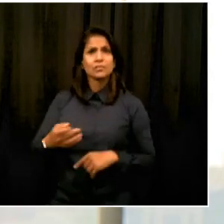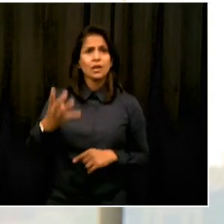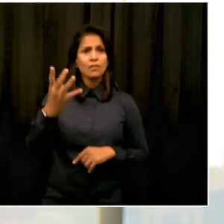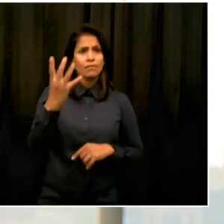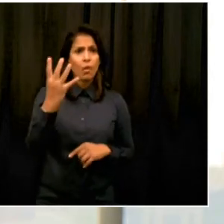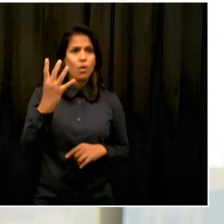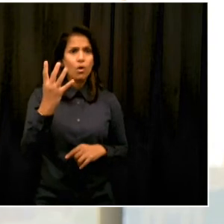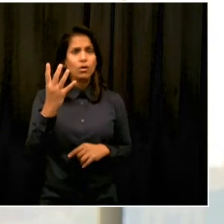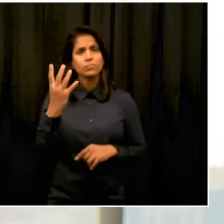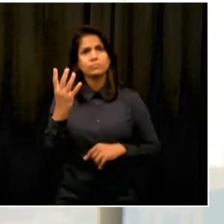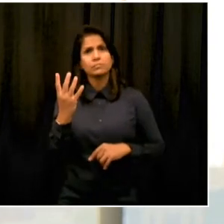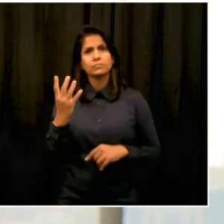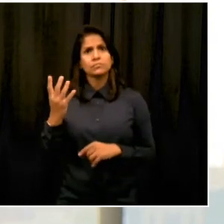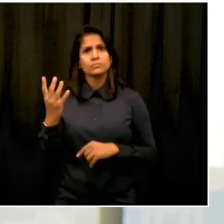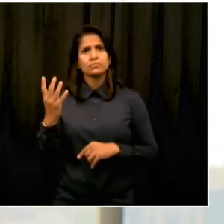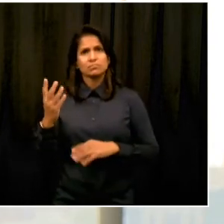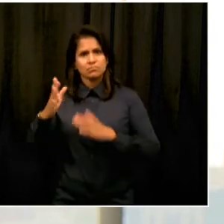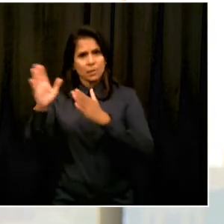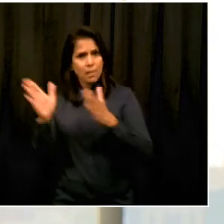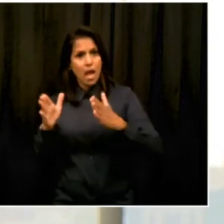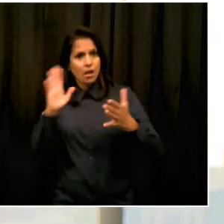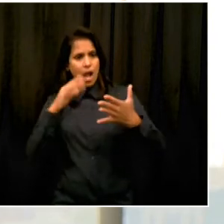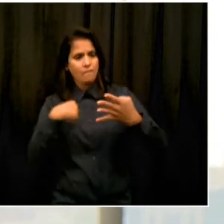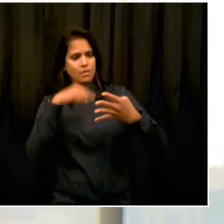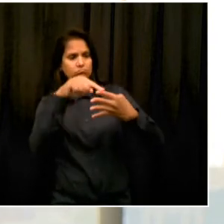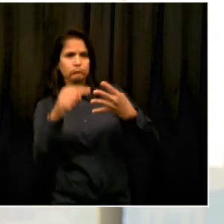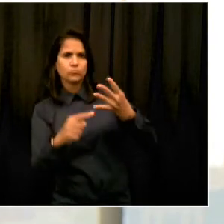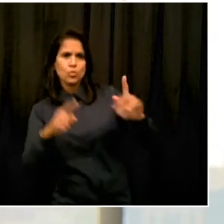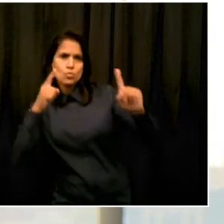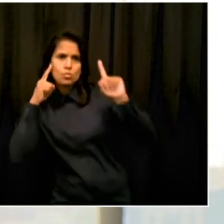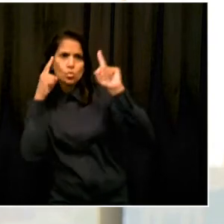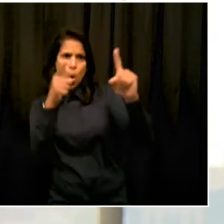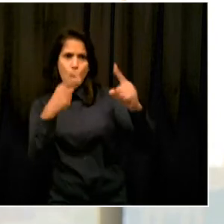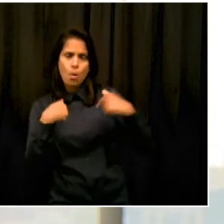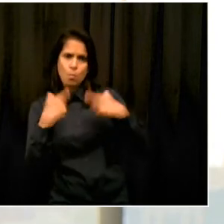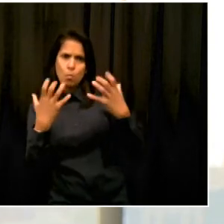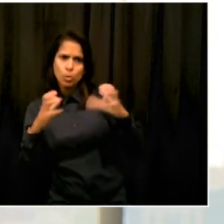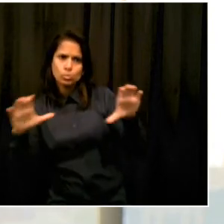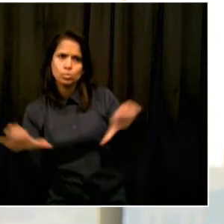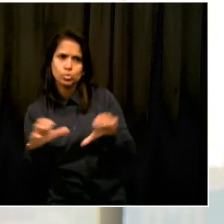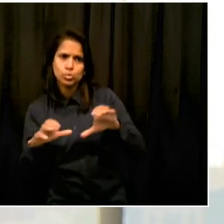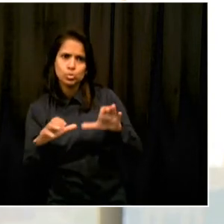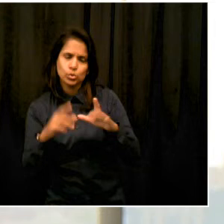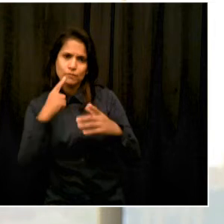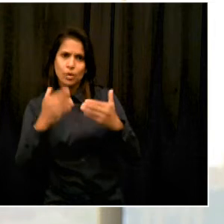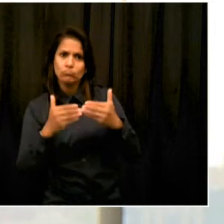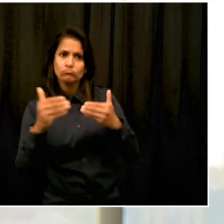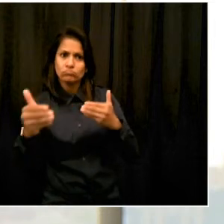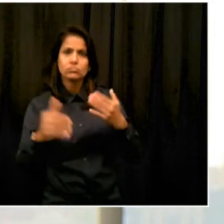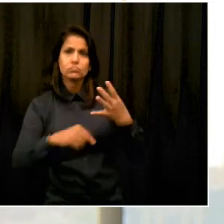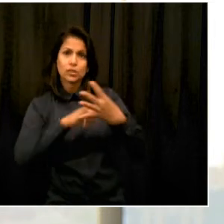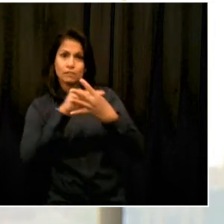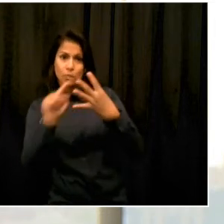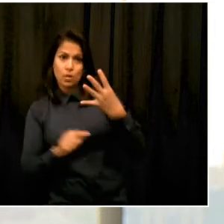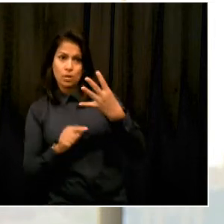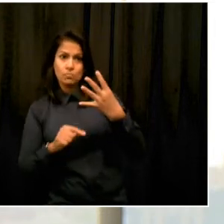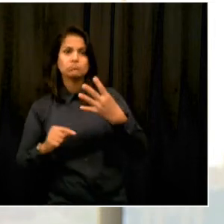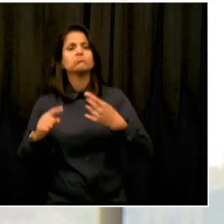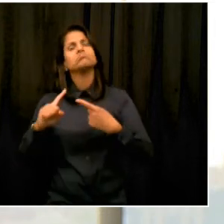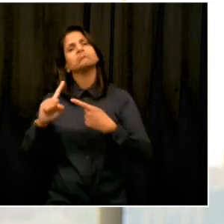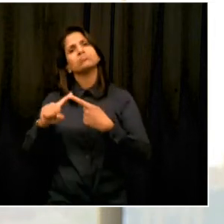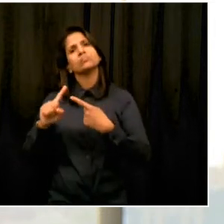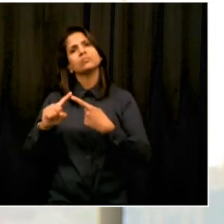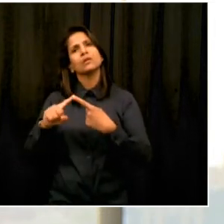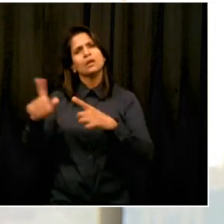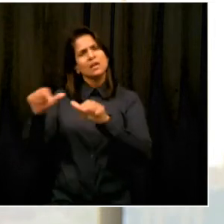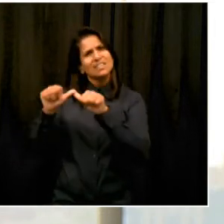public health. 1, we must continue our momentum and then build further progress in the